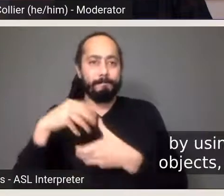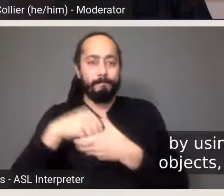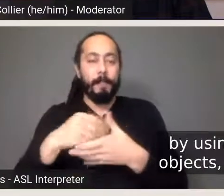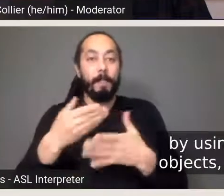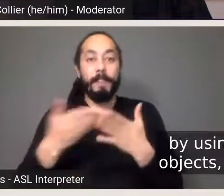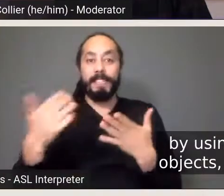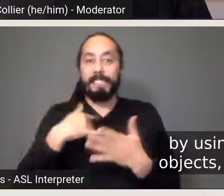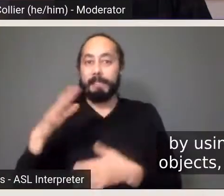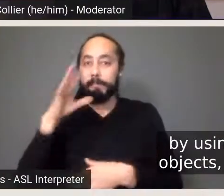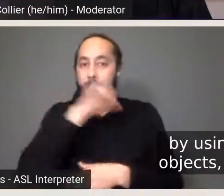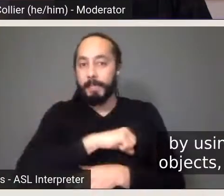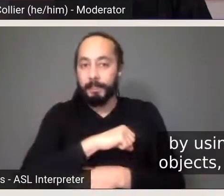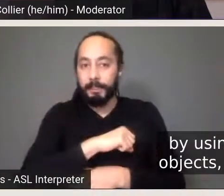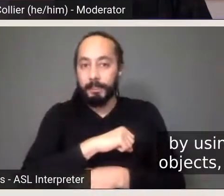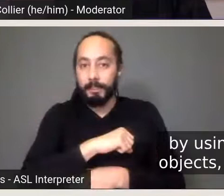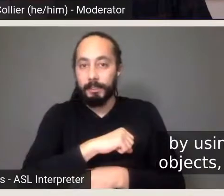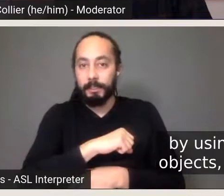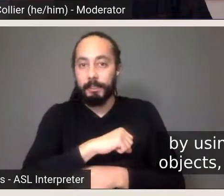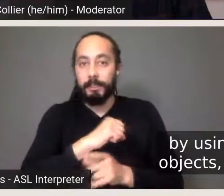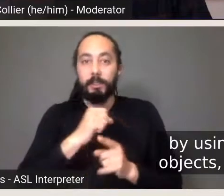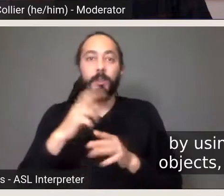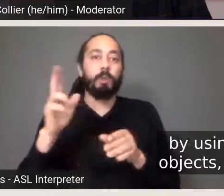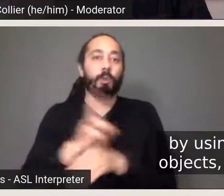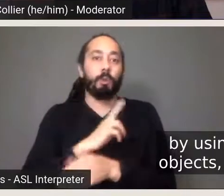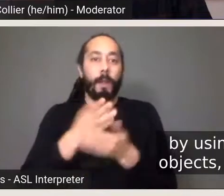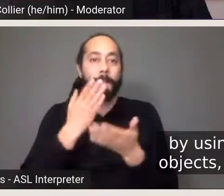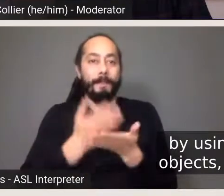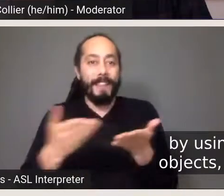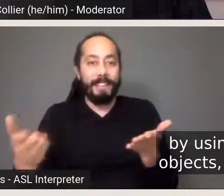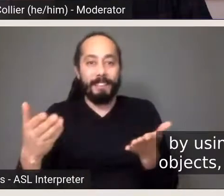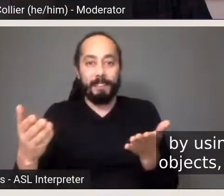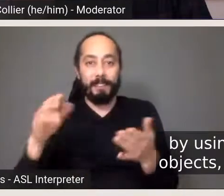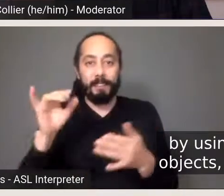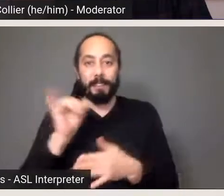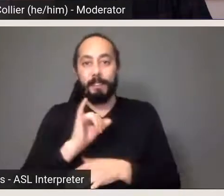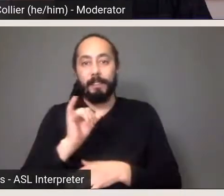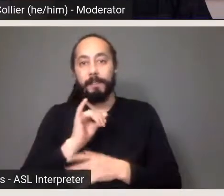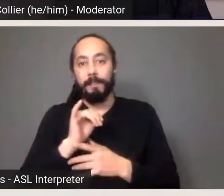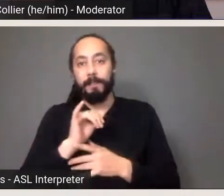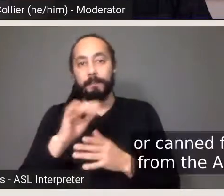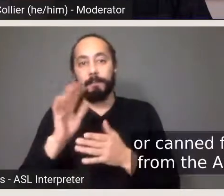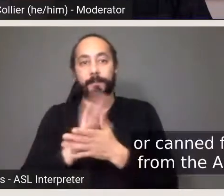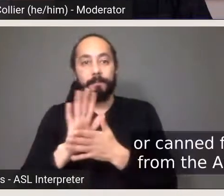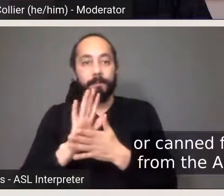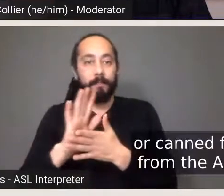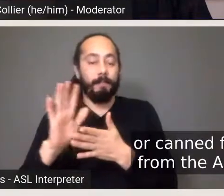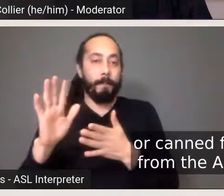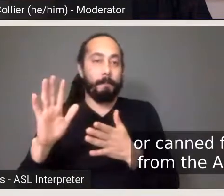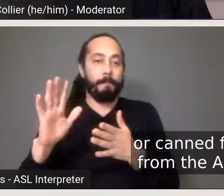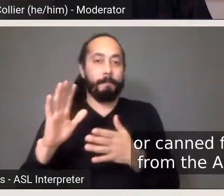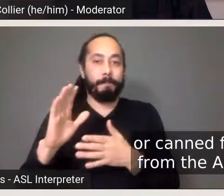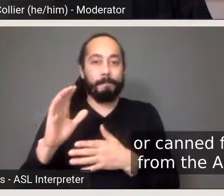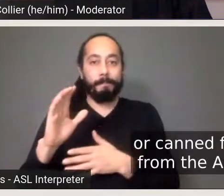by using materials, objects like film cans or